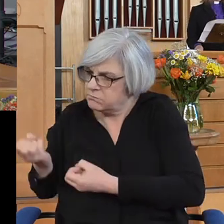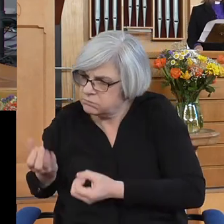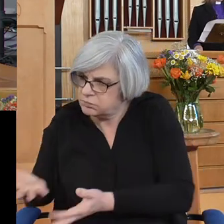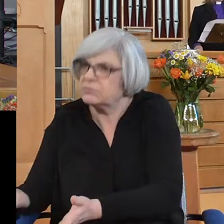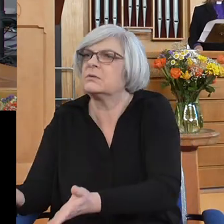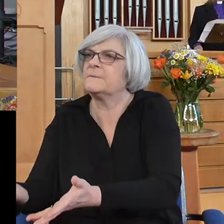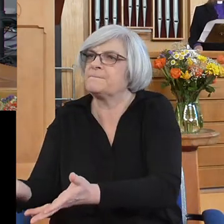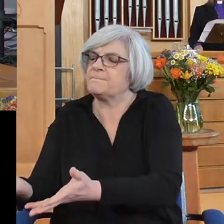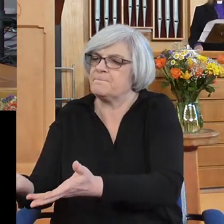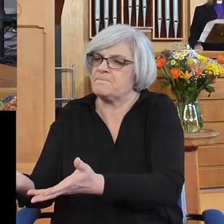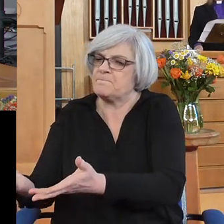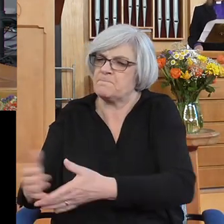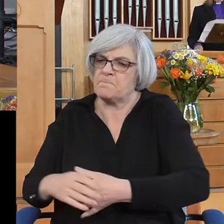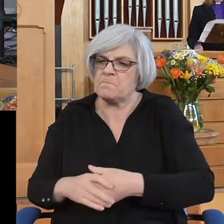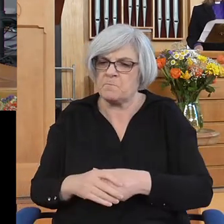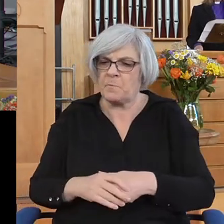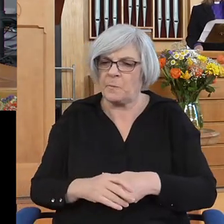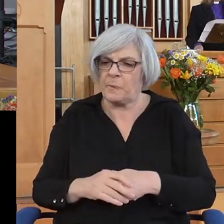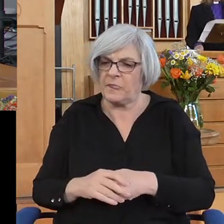demonstrated in this